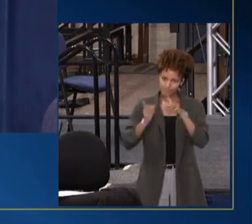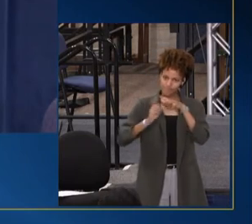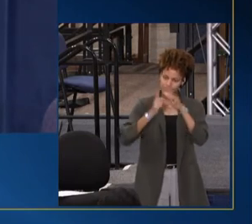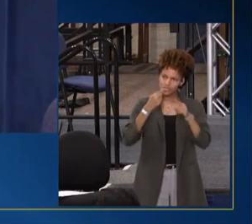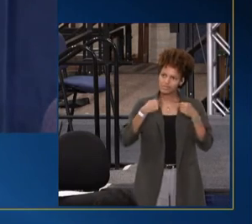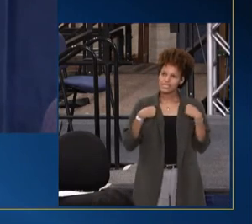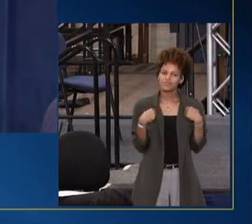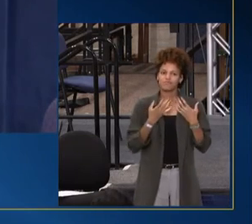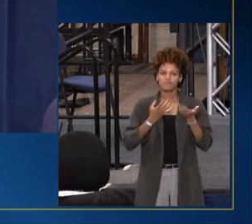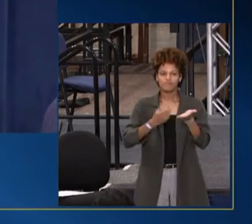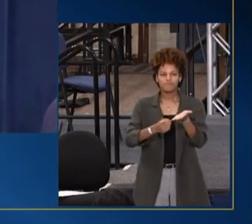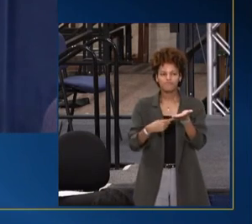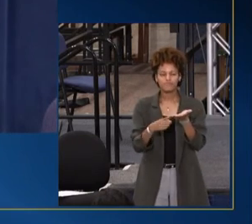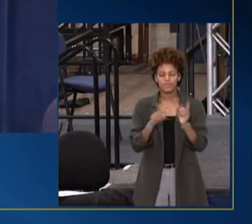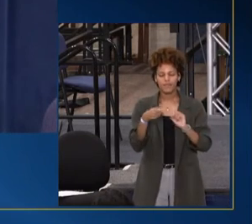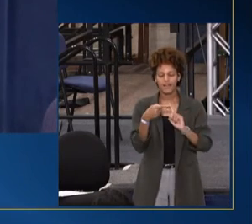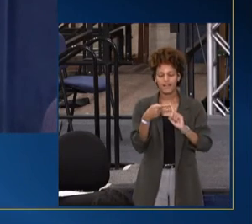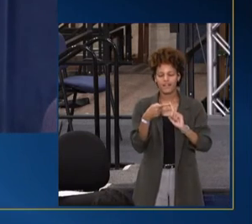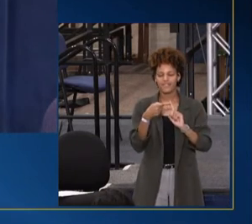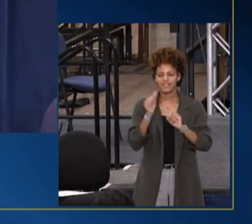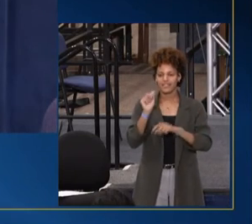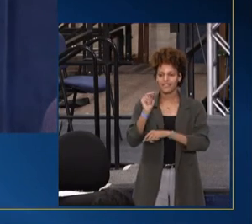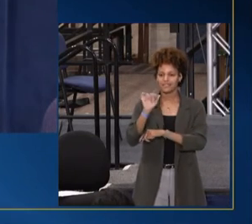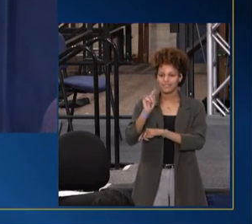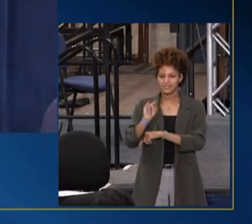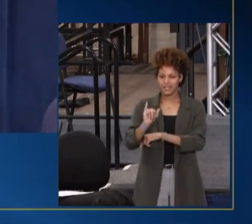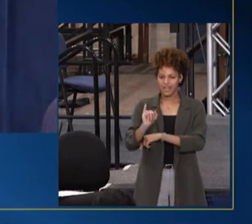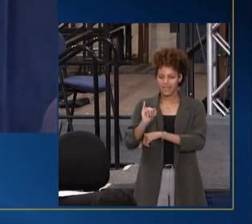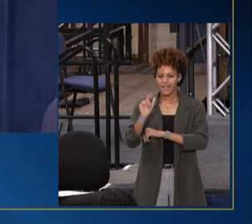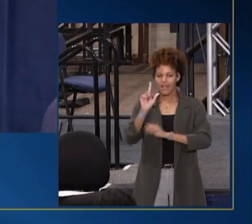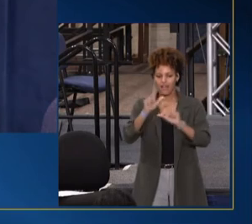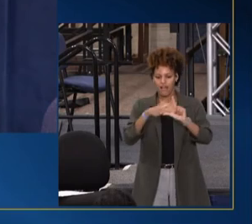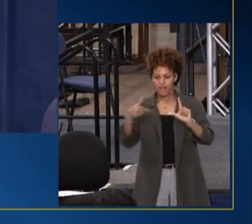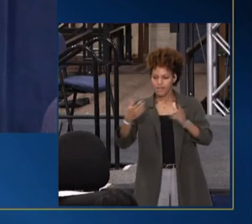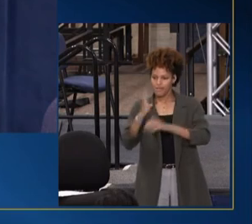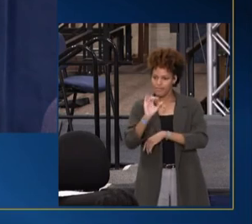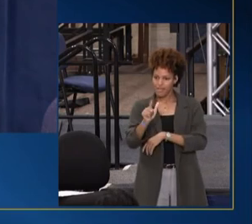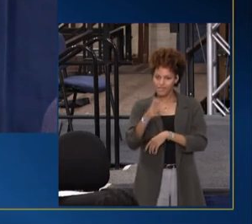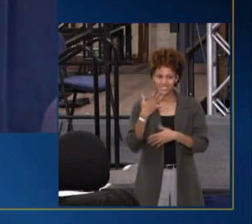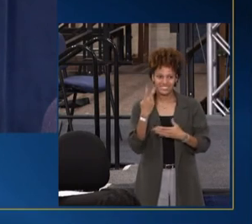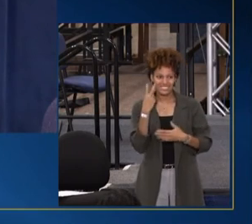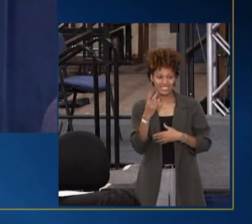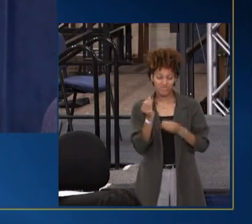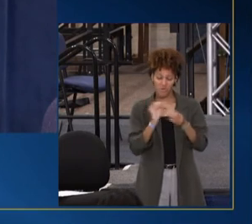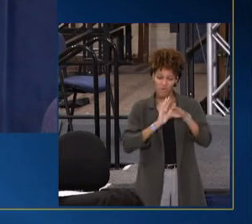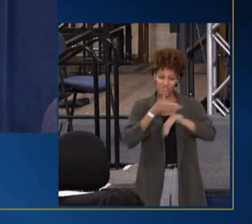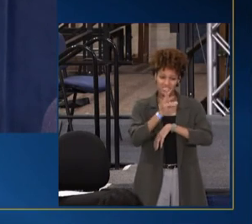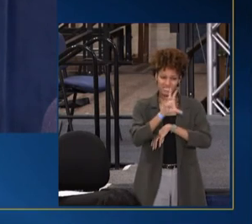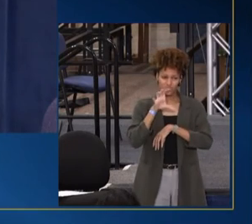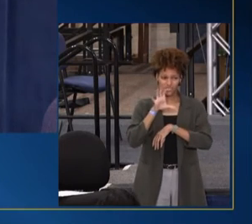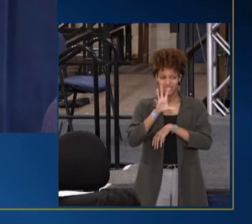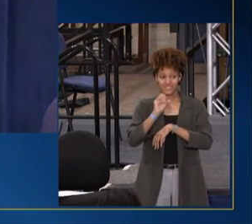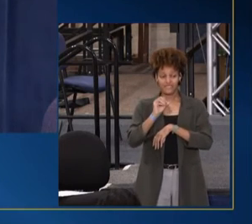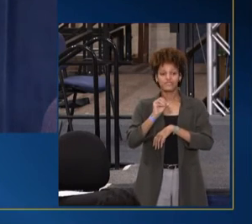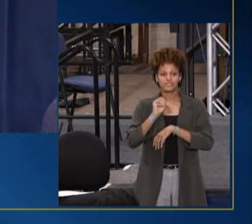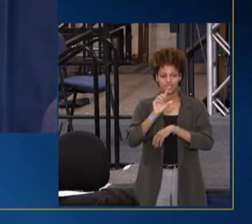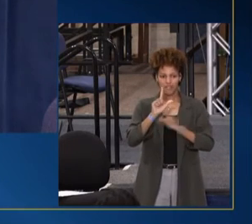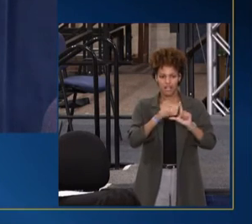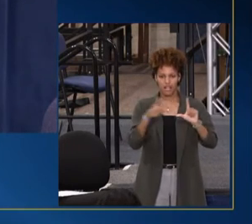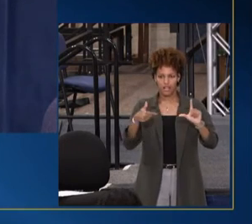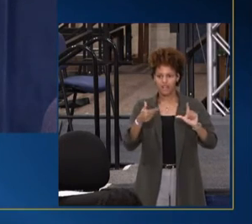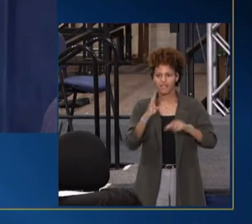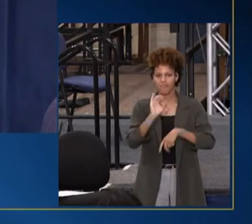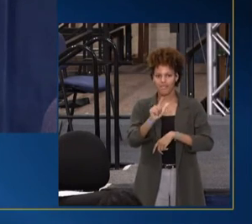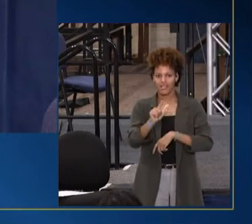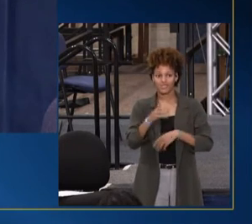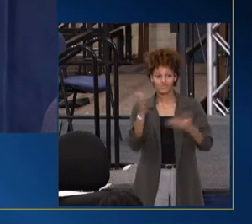is that we talk about the anti-LGBTQ bills. Right now, we're looking at more than 650 anti-LGBTQ